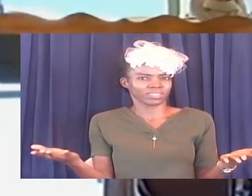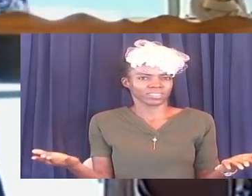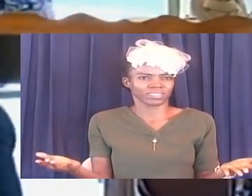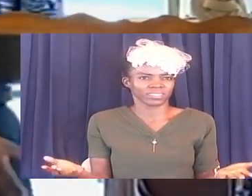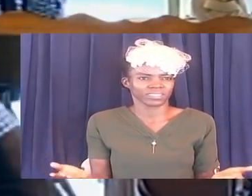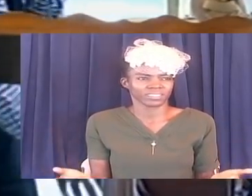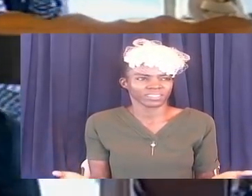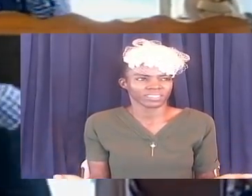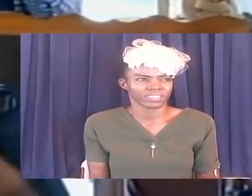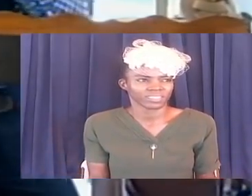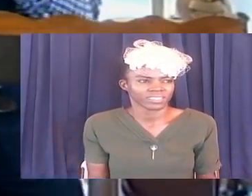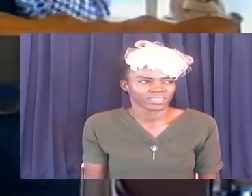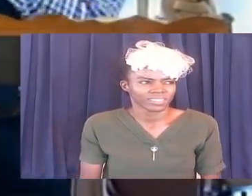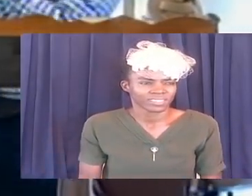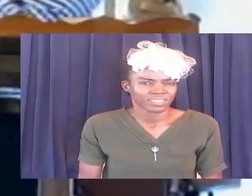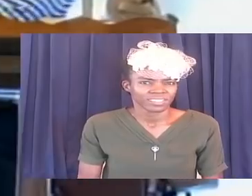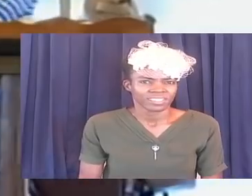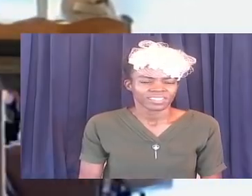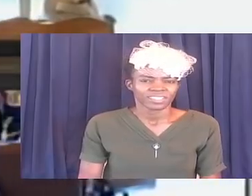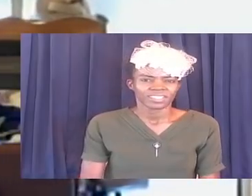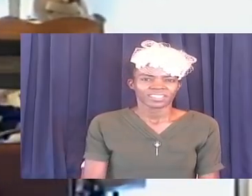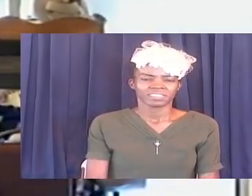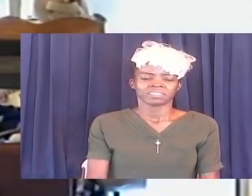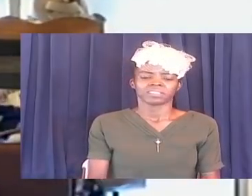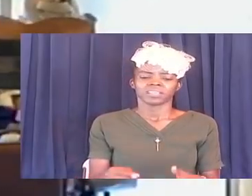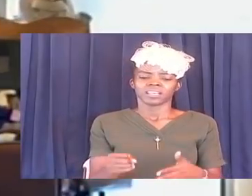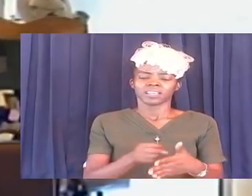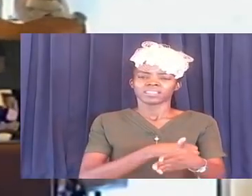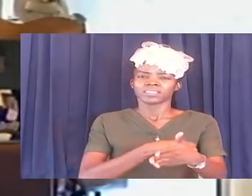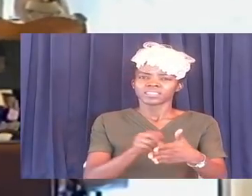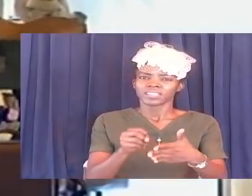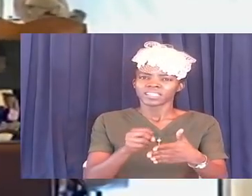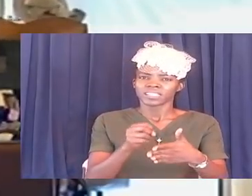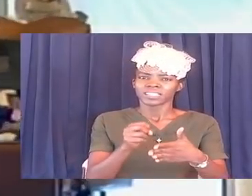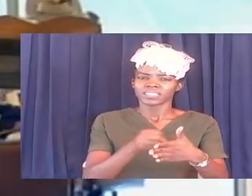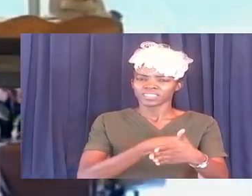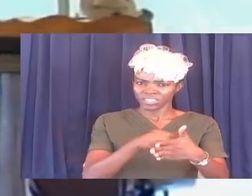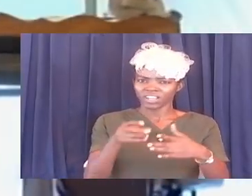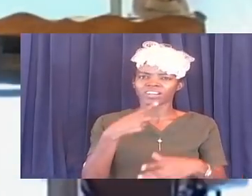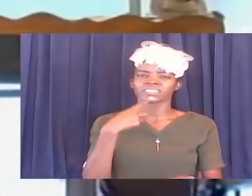The song, I can't even sing, but the song says, all them other gods,